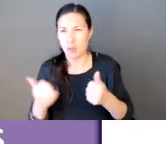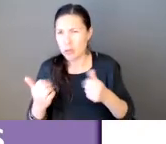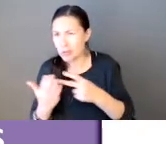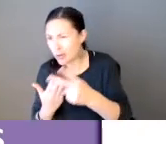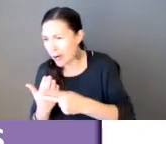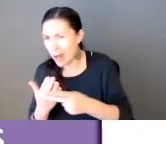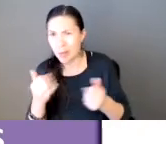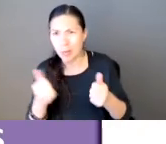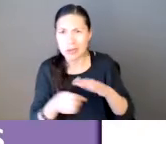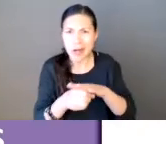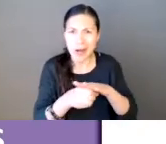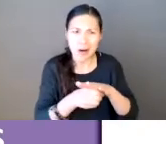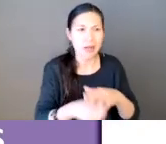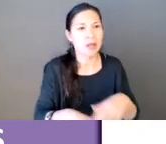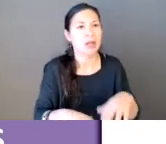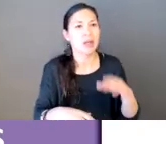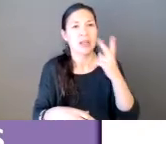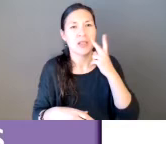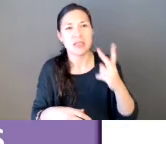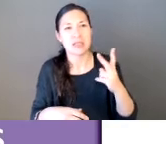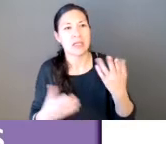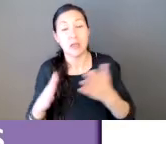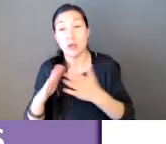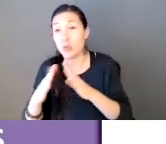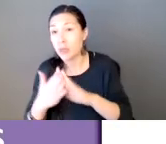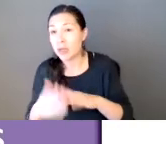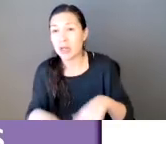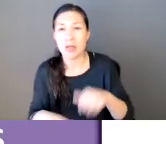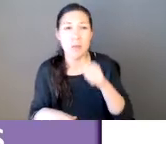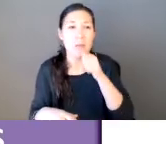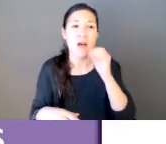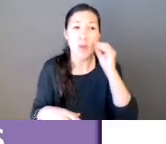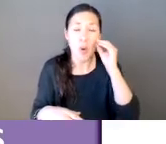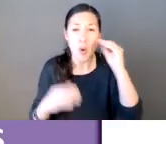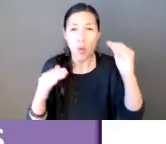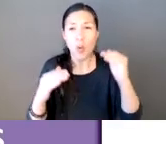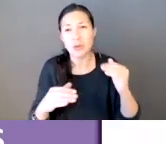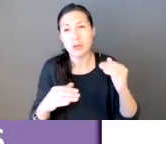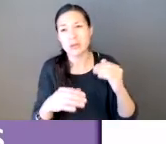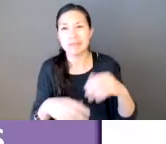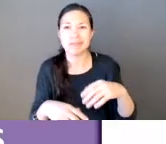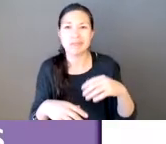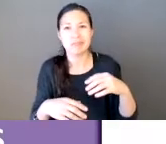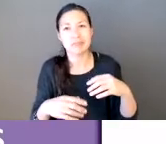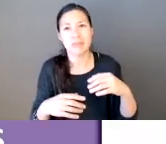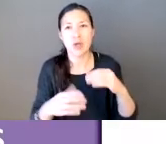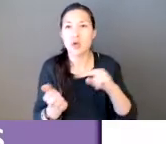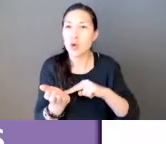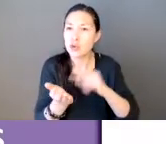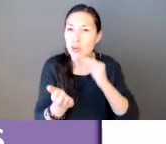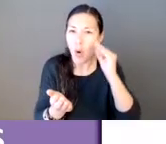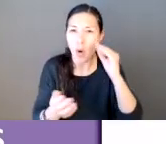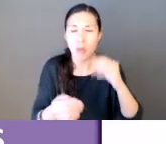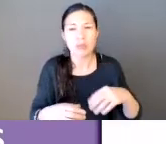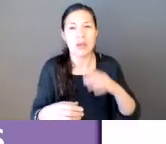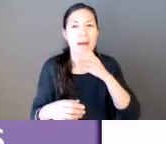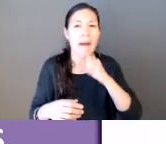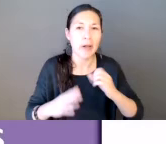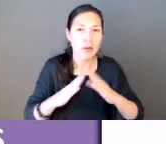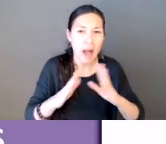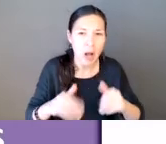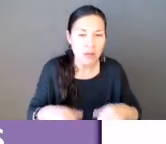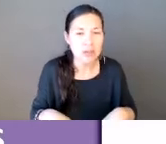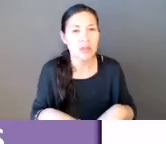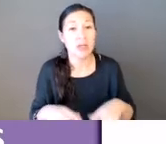whether it's private homes, elder housing, homeless elders, congregate. We're seeing a lot more of